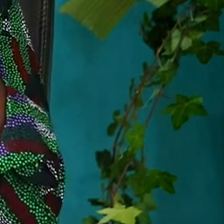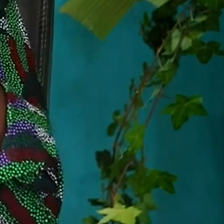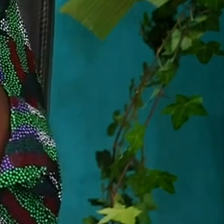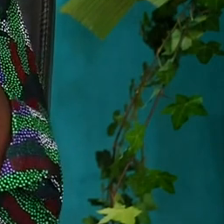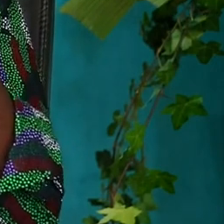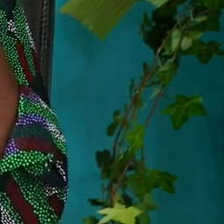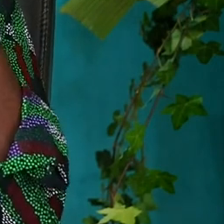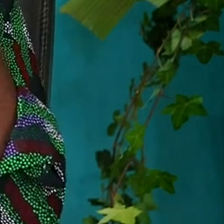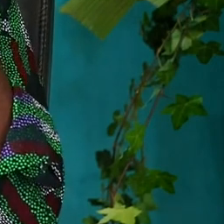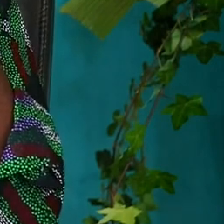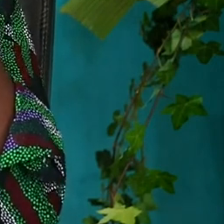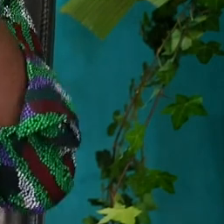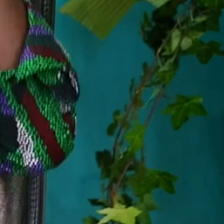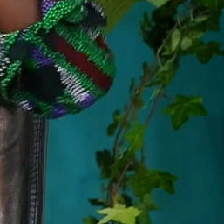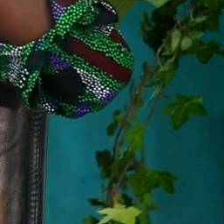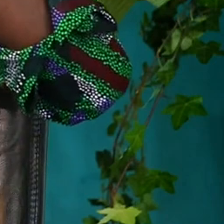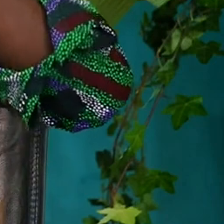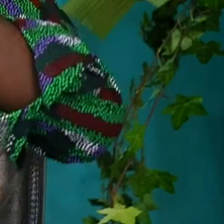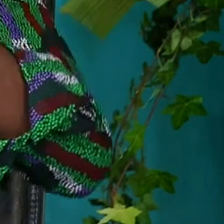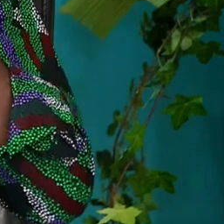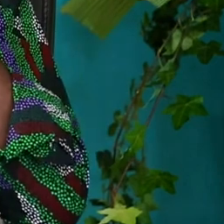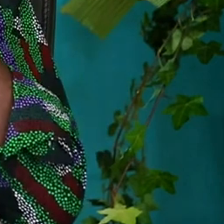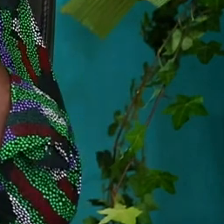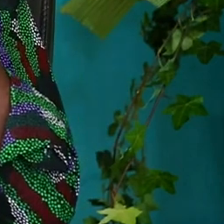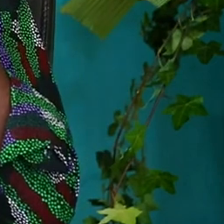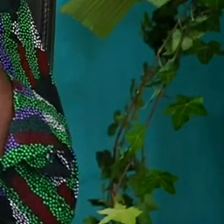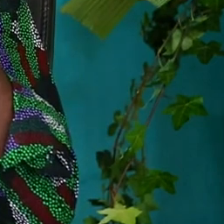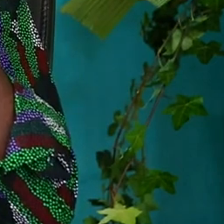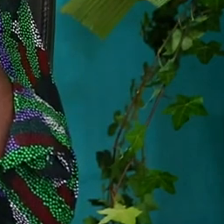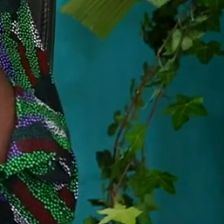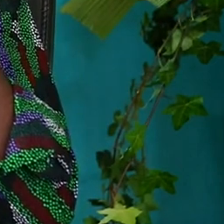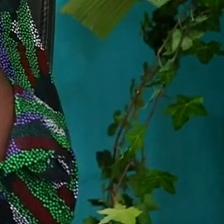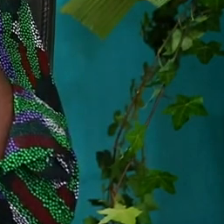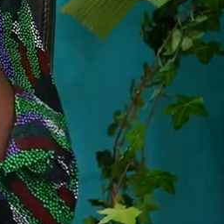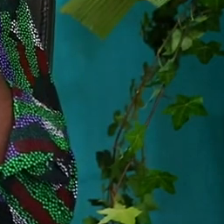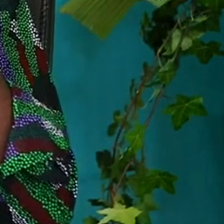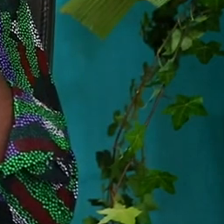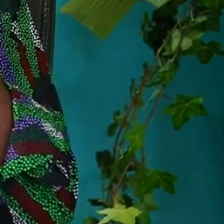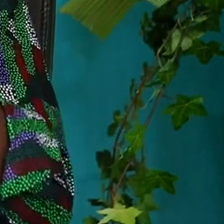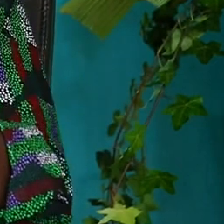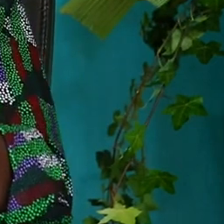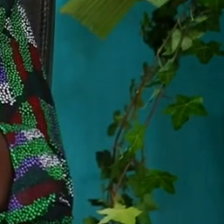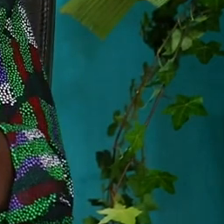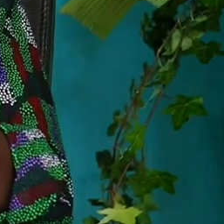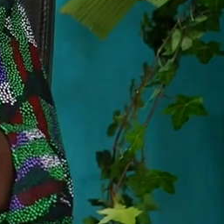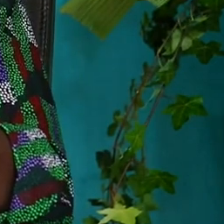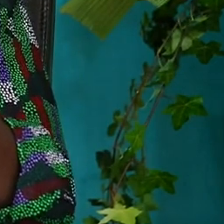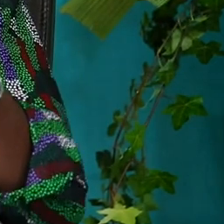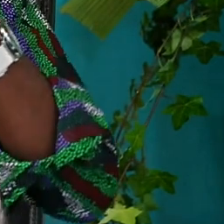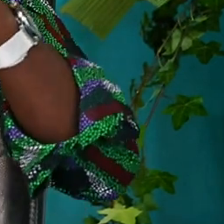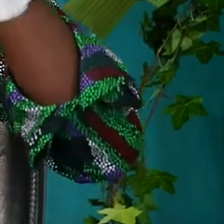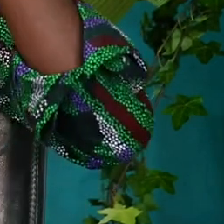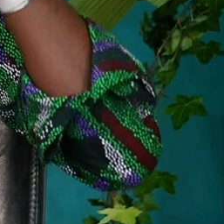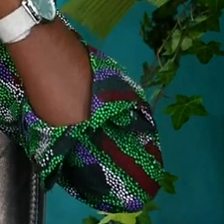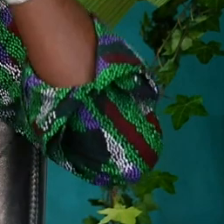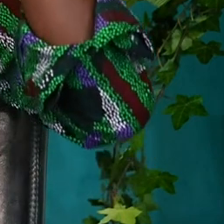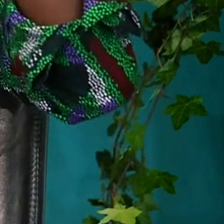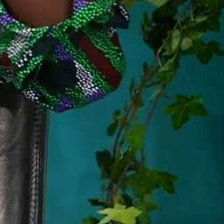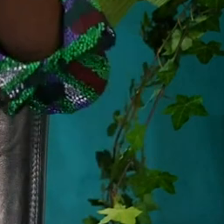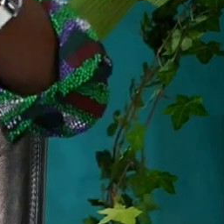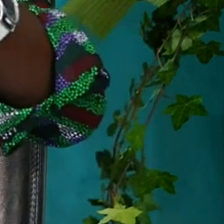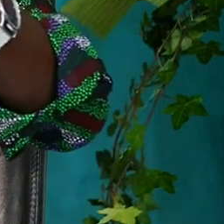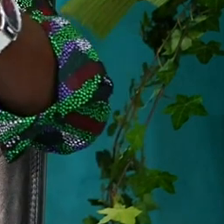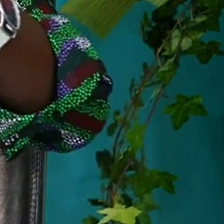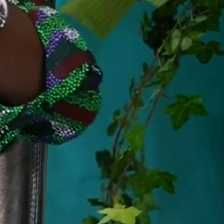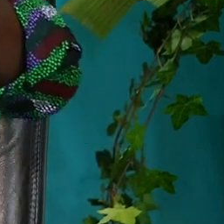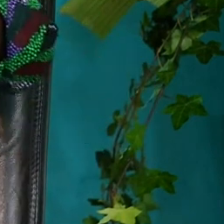flesh. That's so the question is, how do I see Christ's grace in the flesh? And I think Hannah saw Christ's grace in the flesh. Yeah. Because from the fruit of